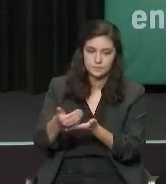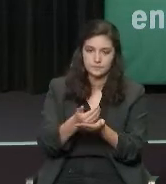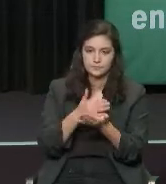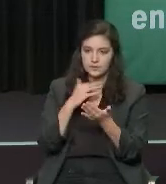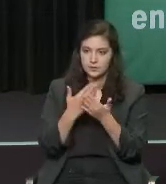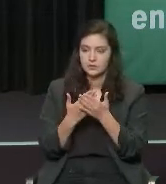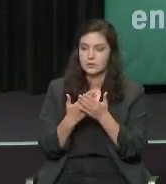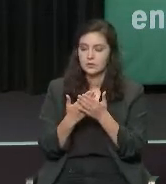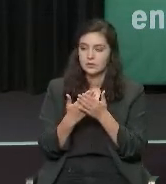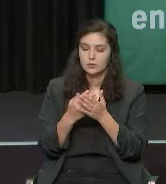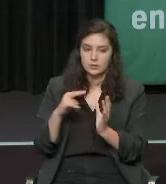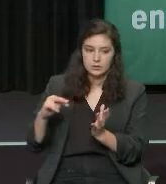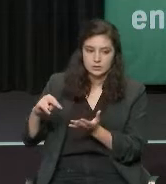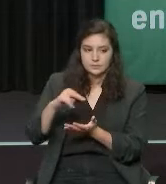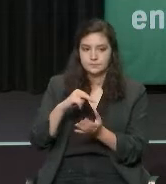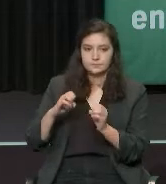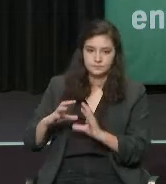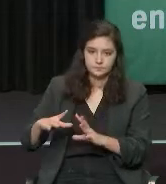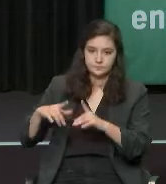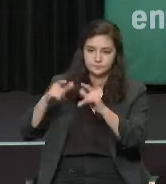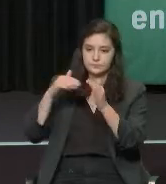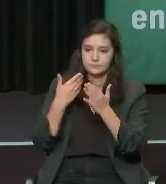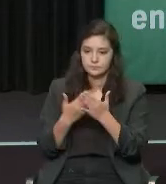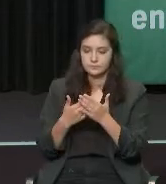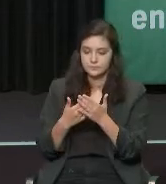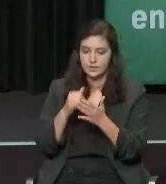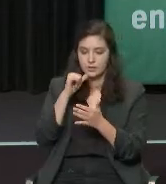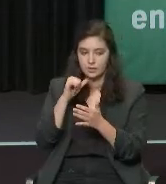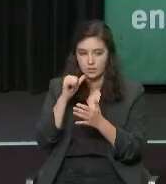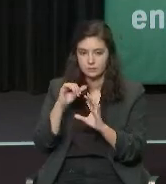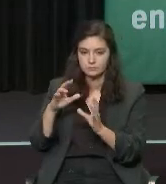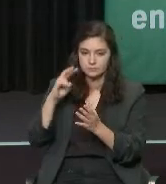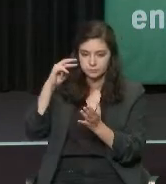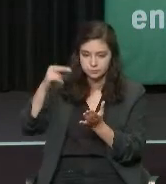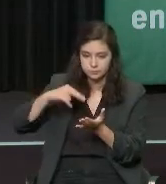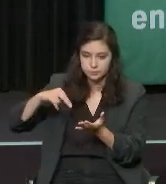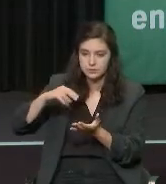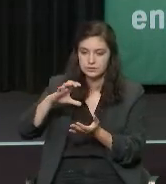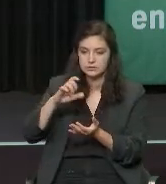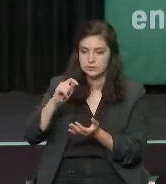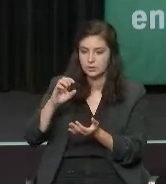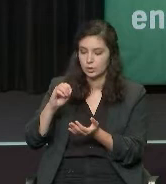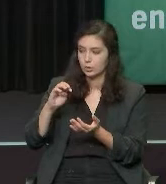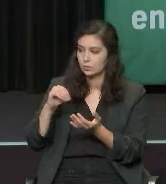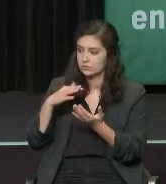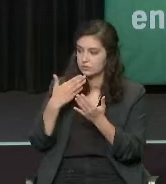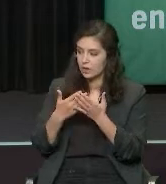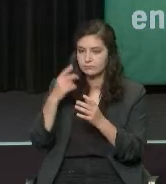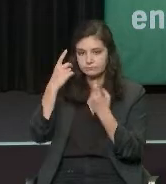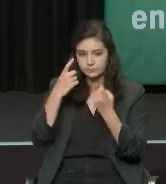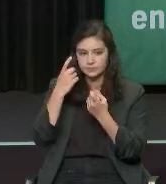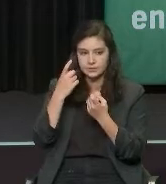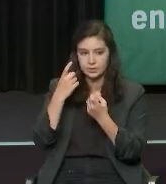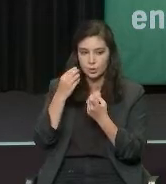a collective view on the progress. The systematic observation community of which CEOS is part of has been thinking